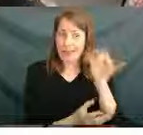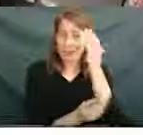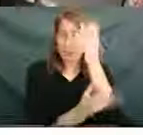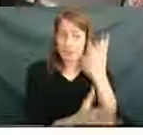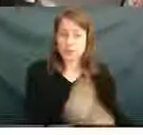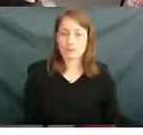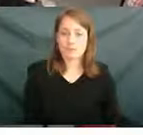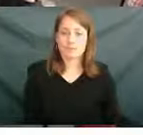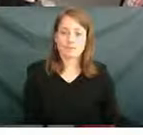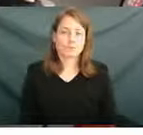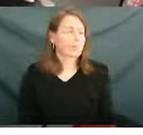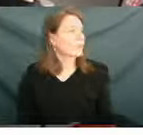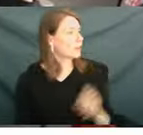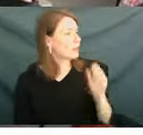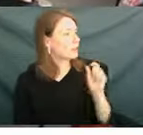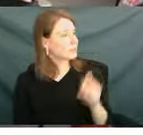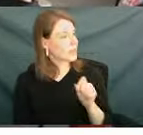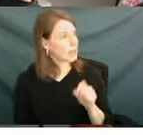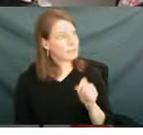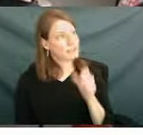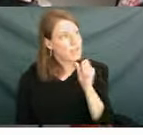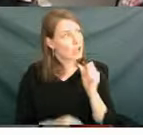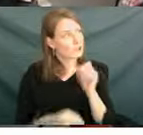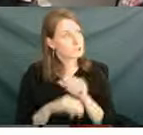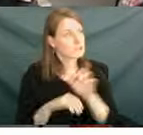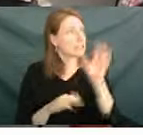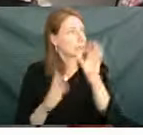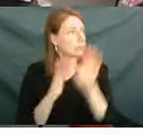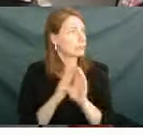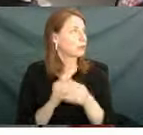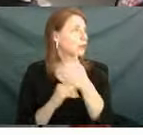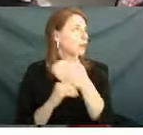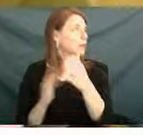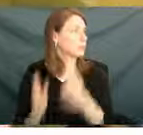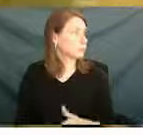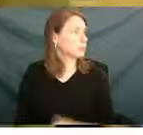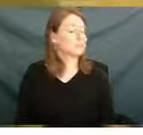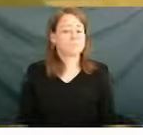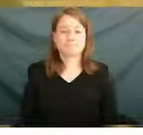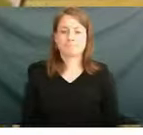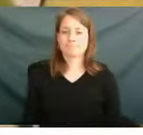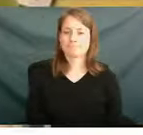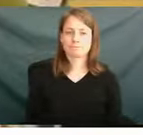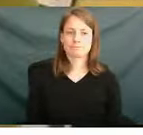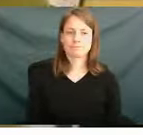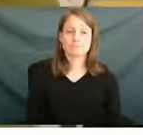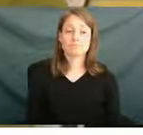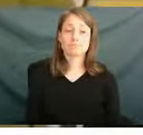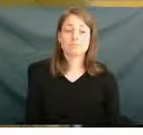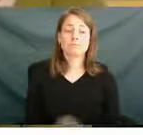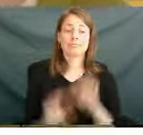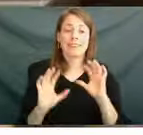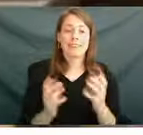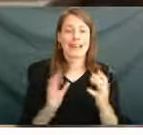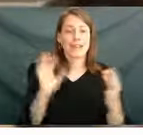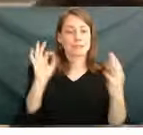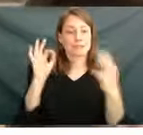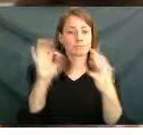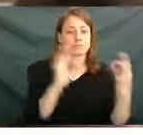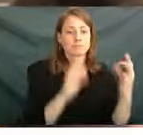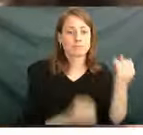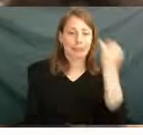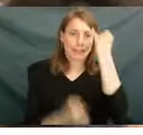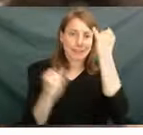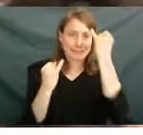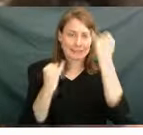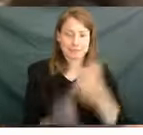everything. The groups feed back their ideas for the class charter. What are our rights? What do you think, Skyanne? It's